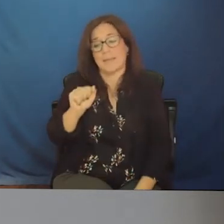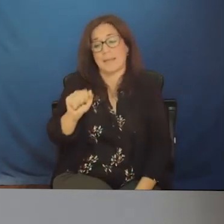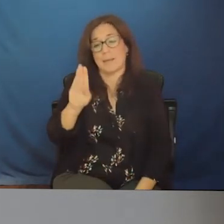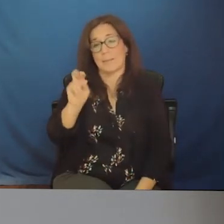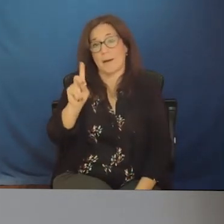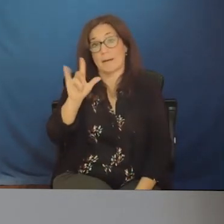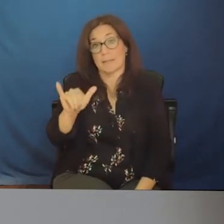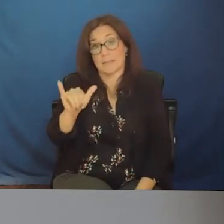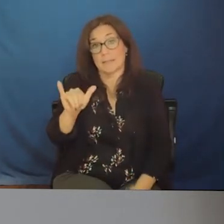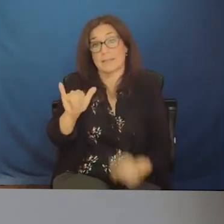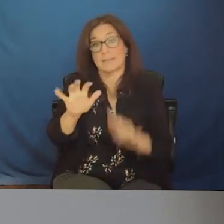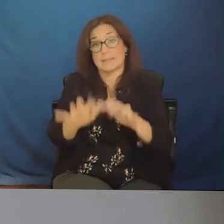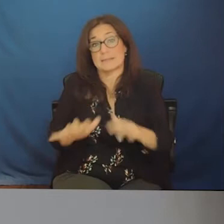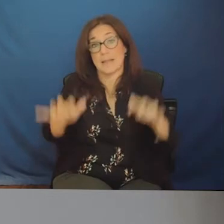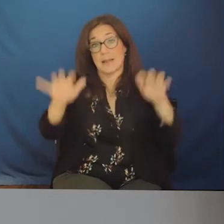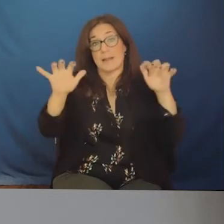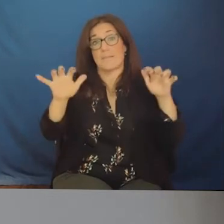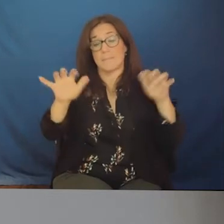My